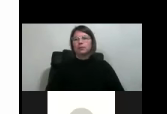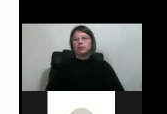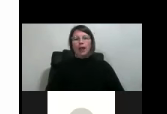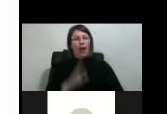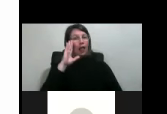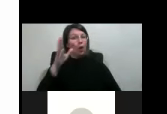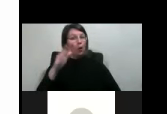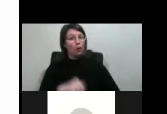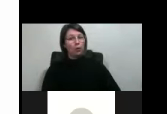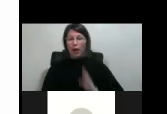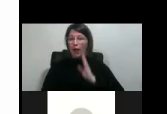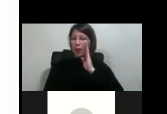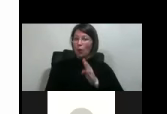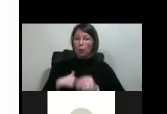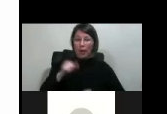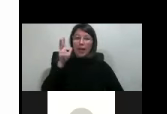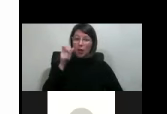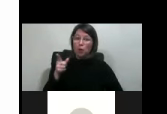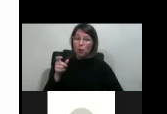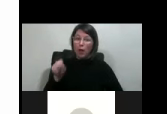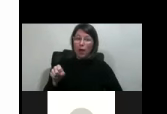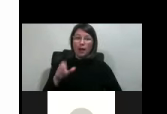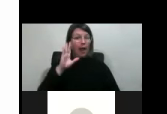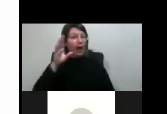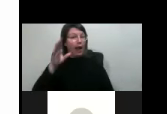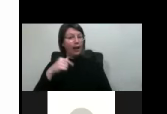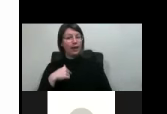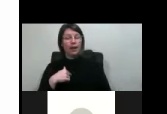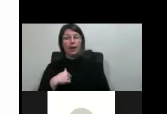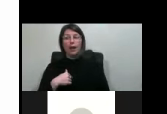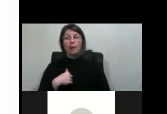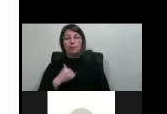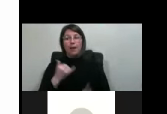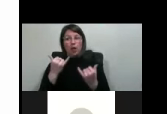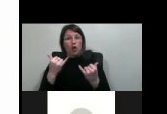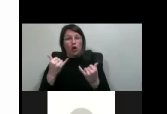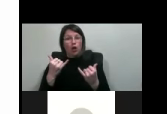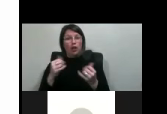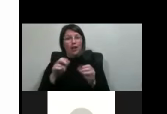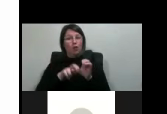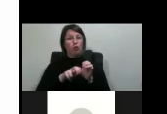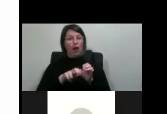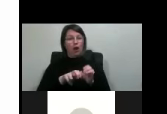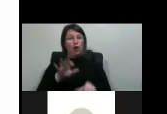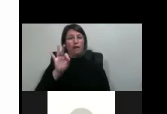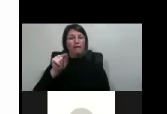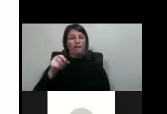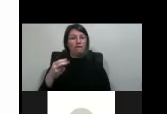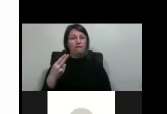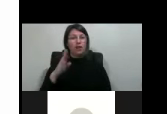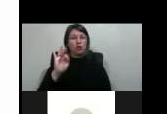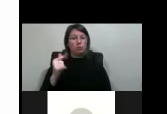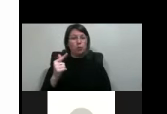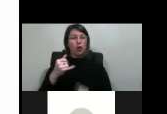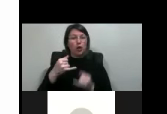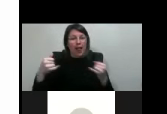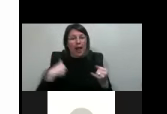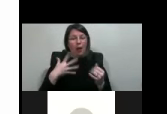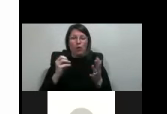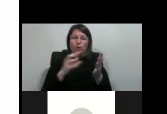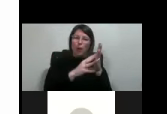Hello. Hello, we can hear you. Hi. I am currently a rider on the Fitchburg line, and I just wanted to echo some